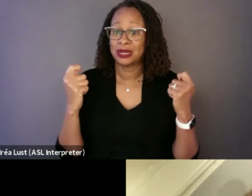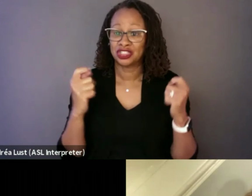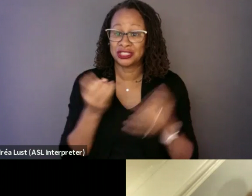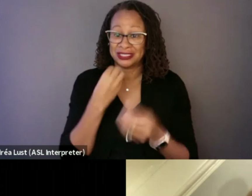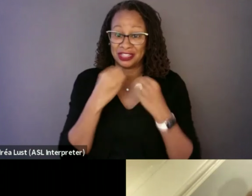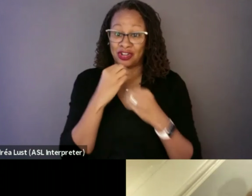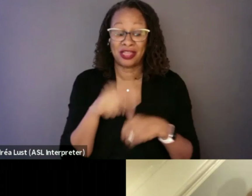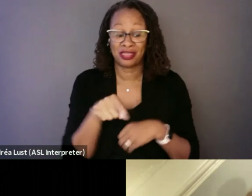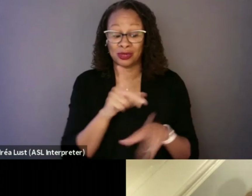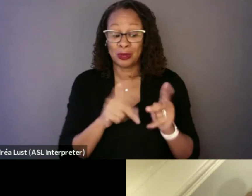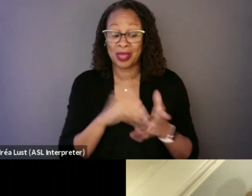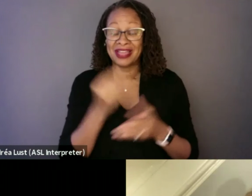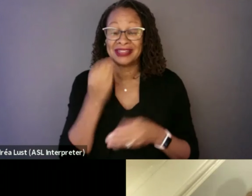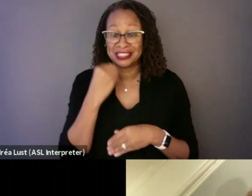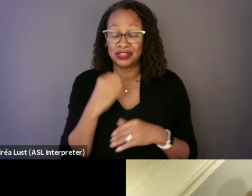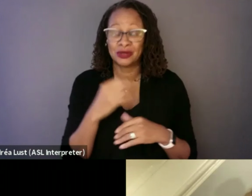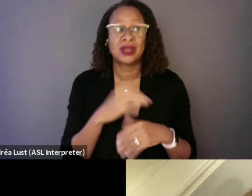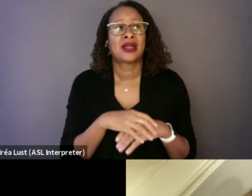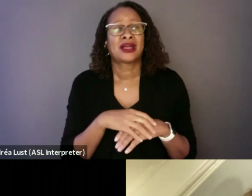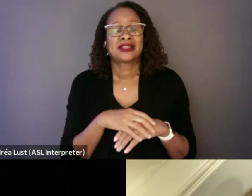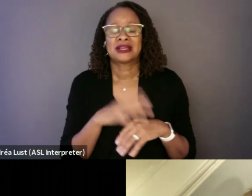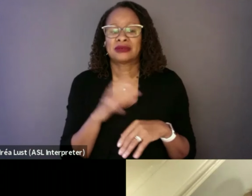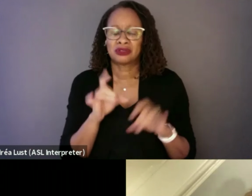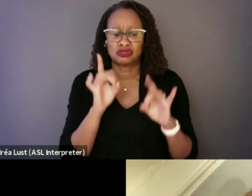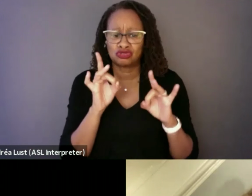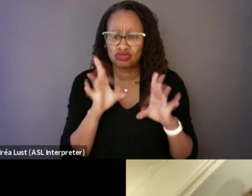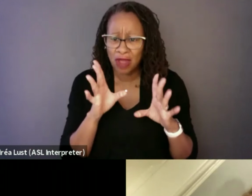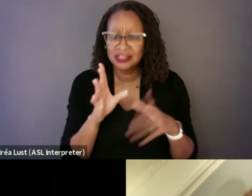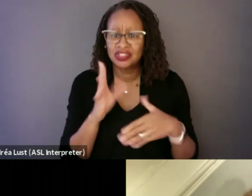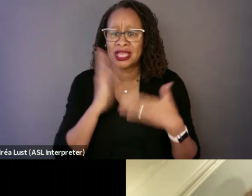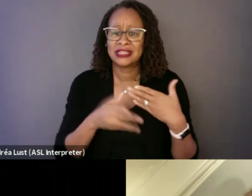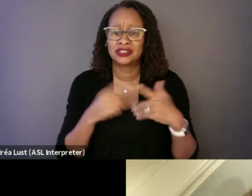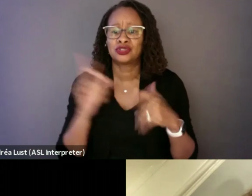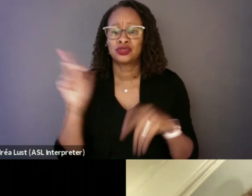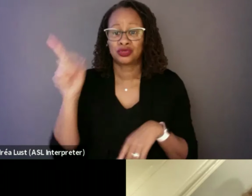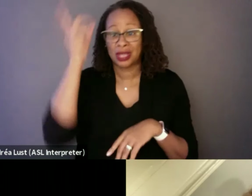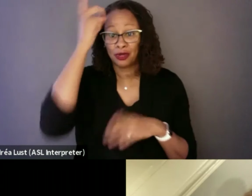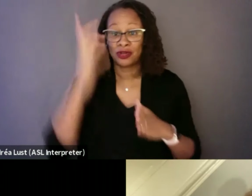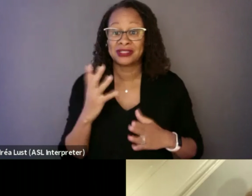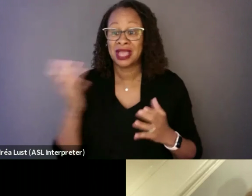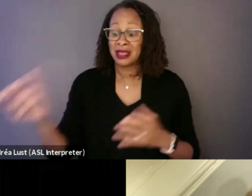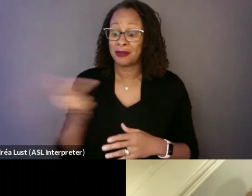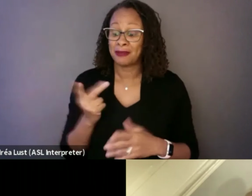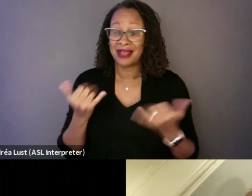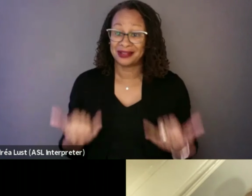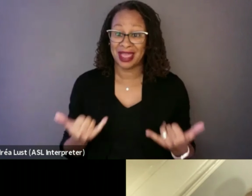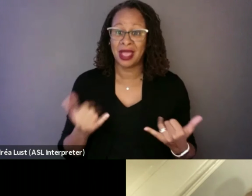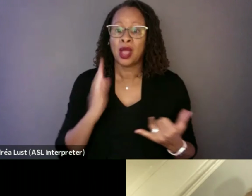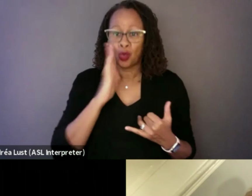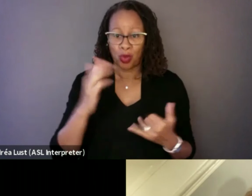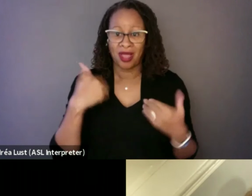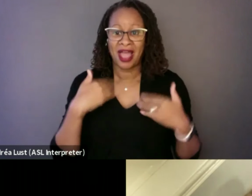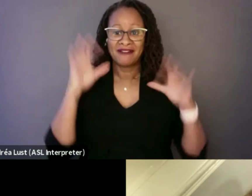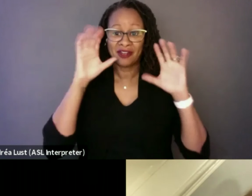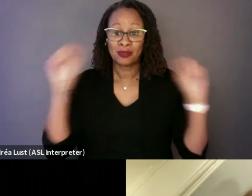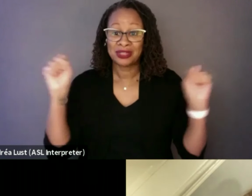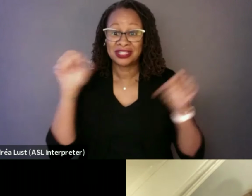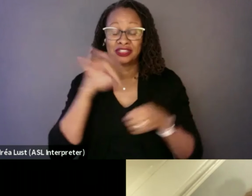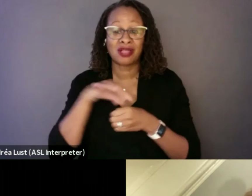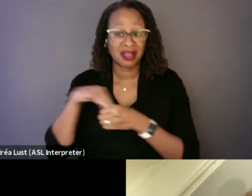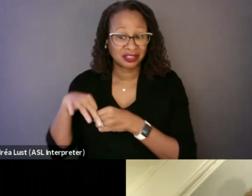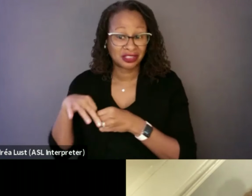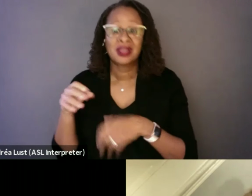look, it was such a tragic ending to Democrats. Why don't you come back now? We're about to have a presidential election and